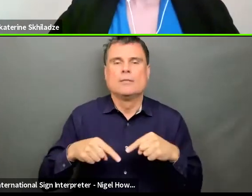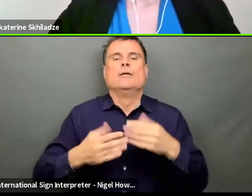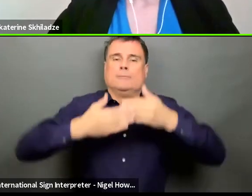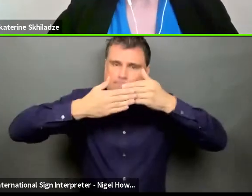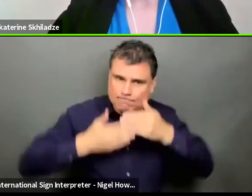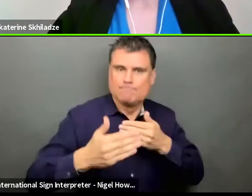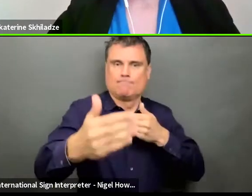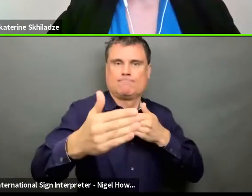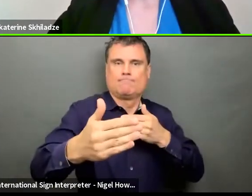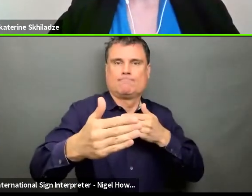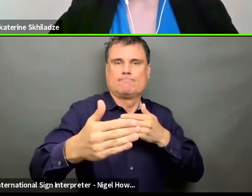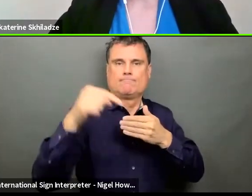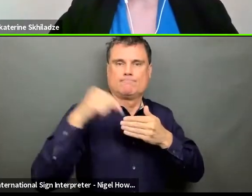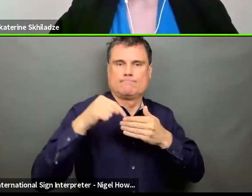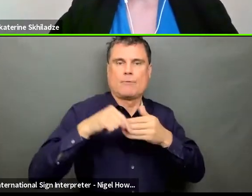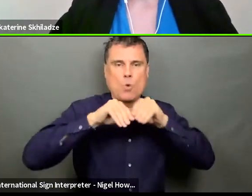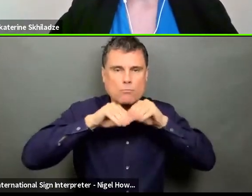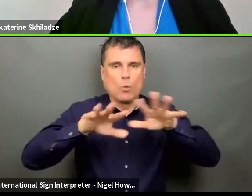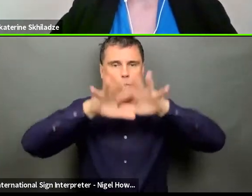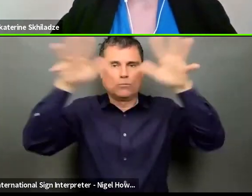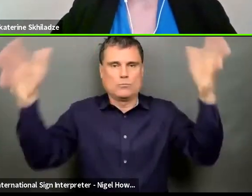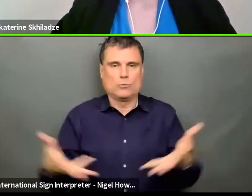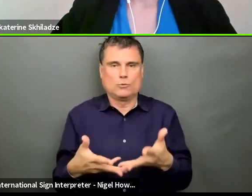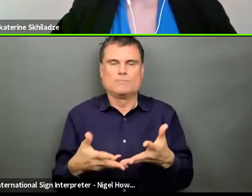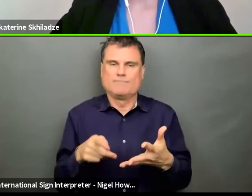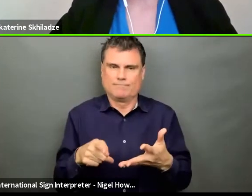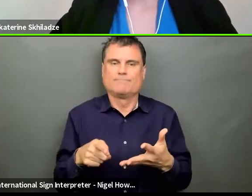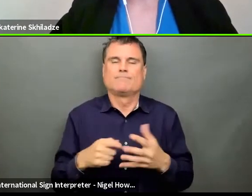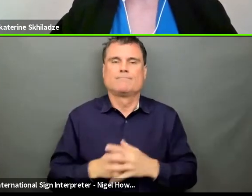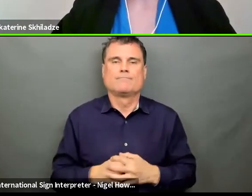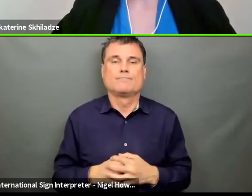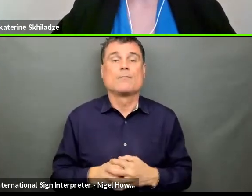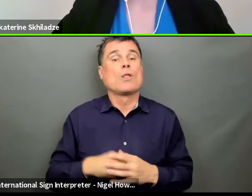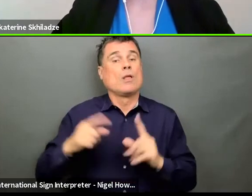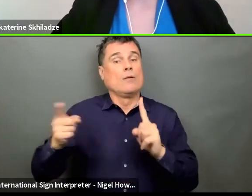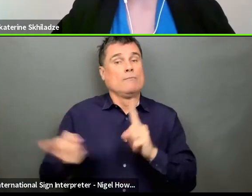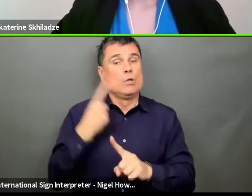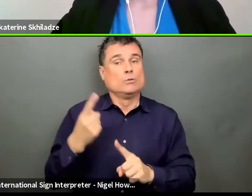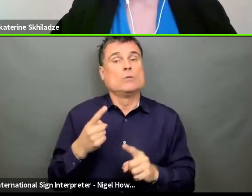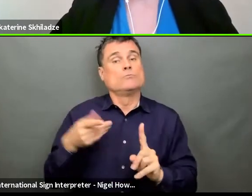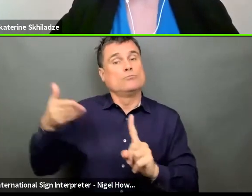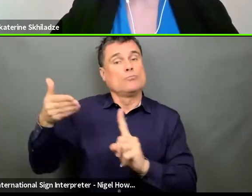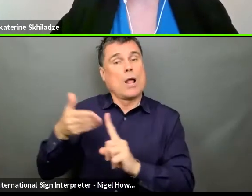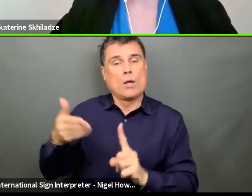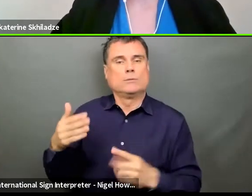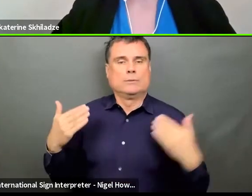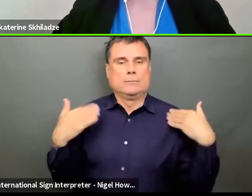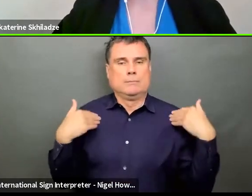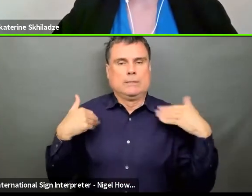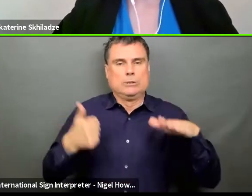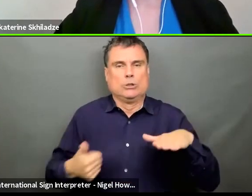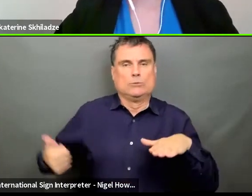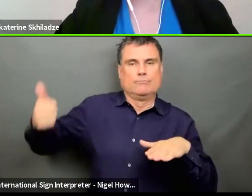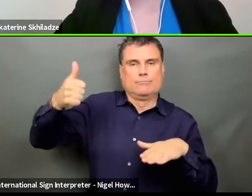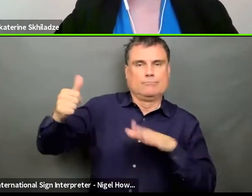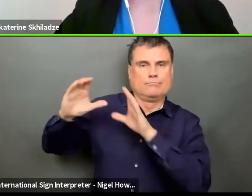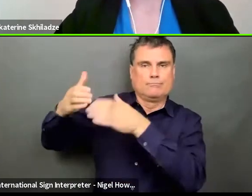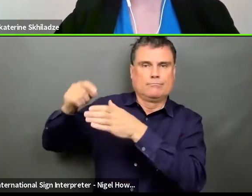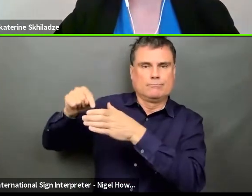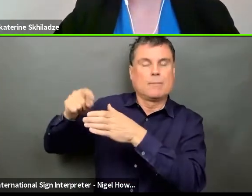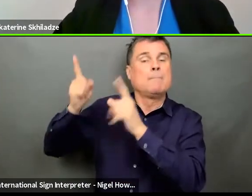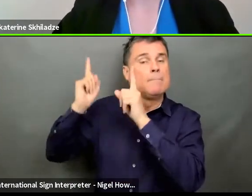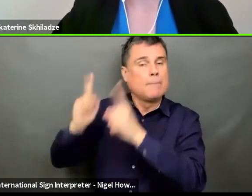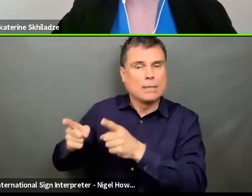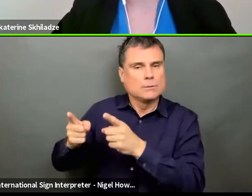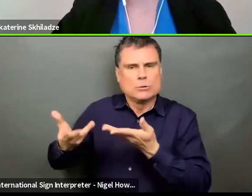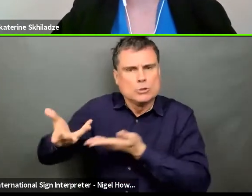First is acknowledge that ministers need to ensure the sharing of annual estimates on the extent and local variations